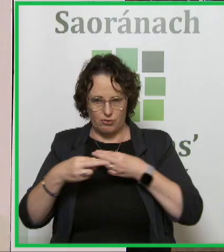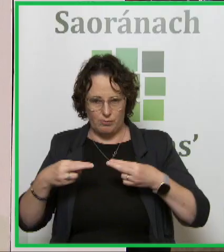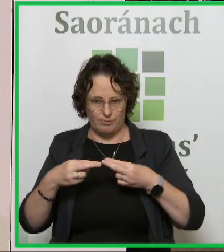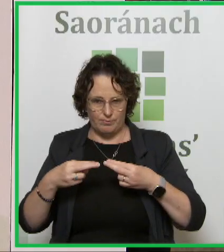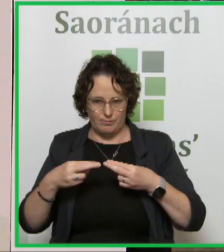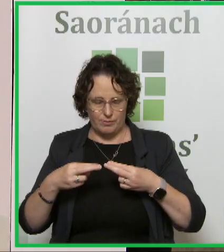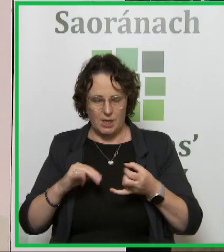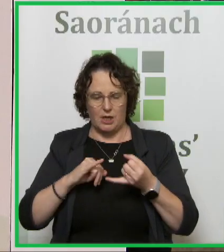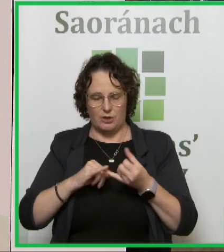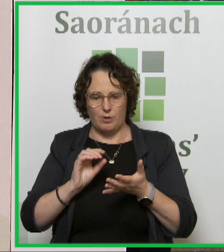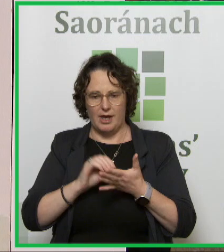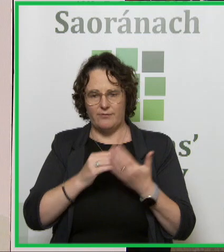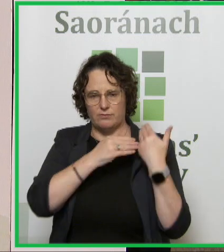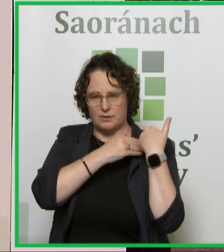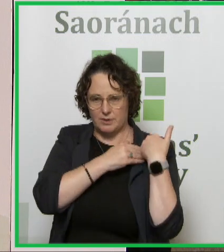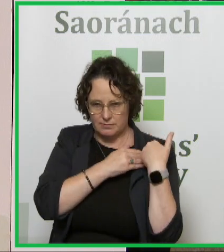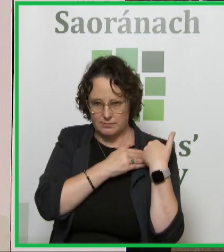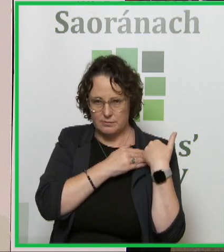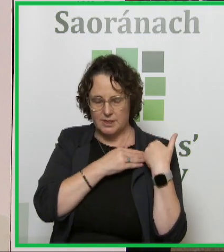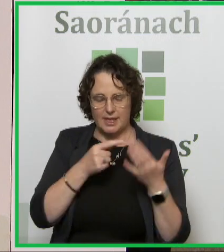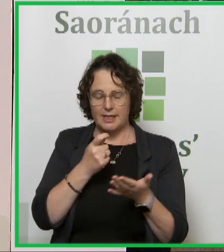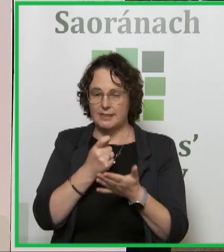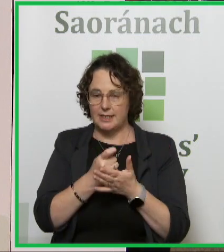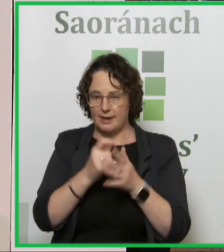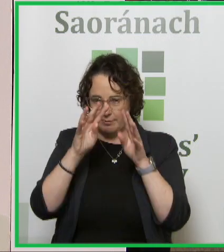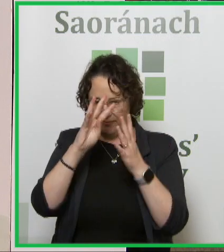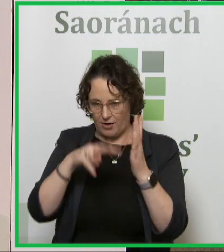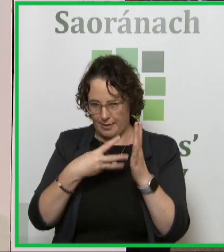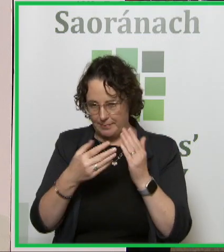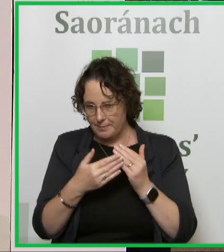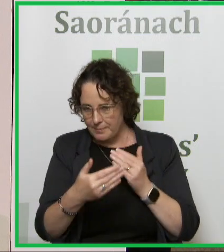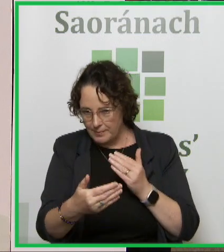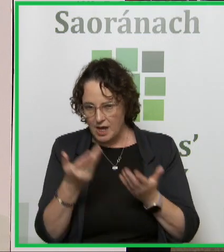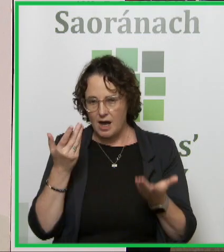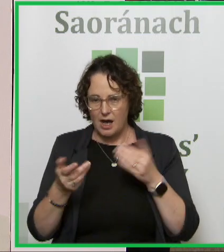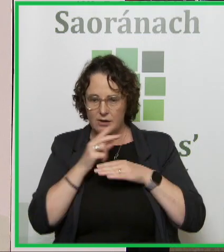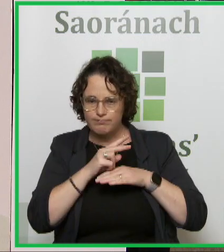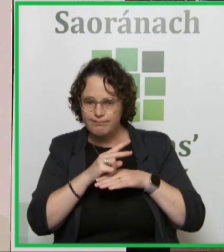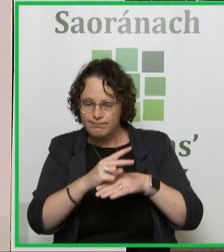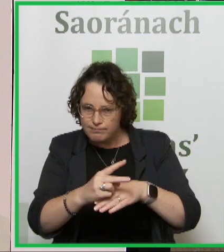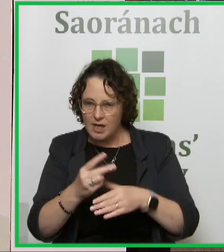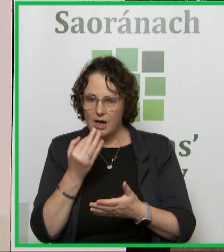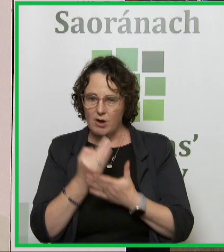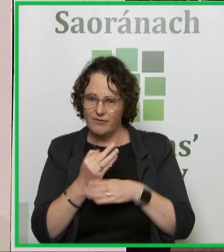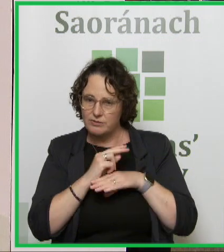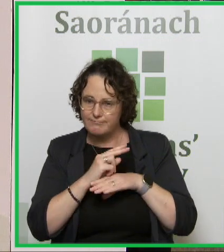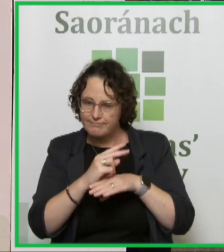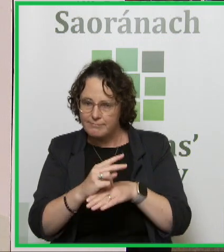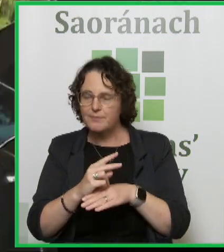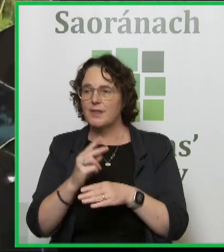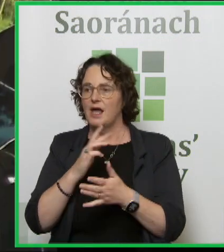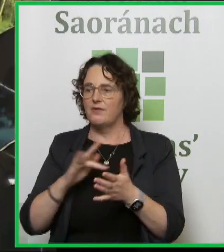have responsibility and accountability. Timeline, how you're monitoring it, the regularity of the timing, centralised approach to